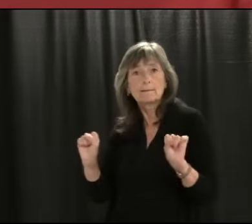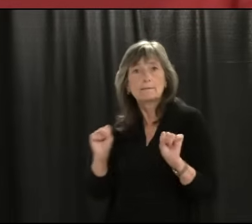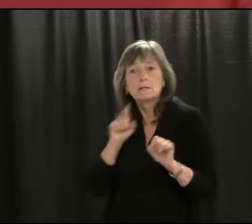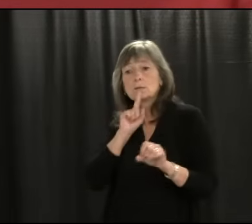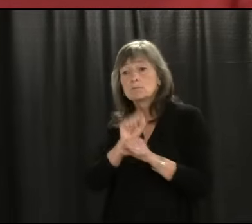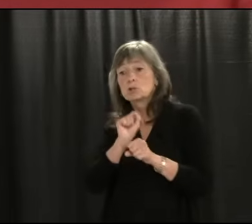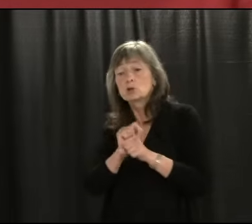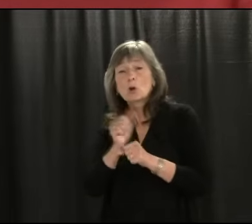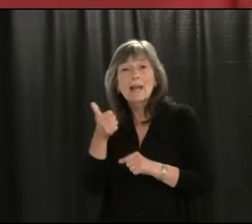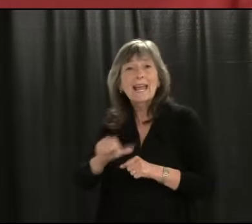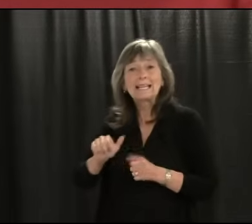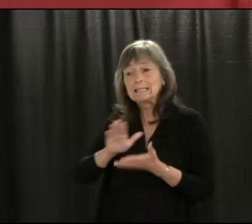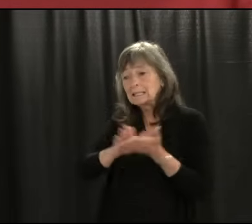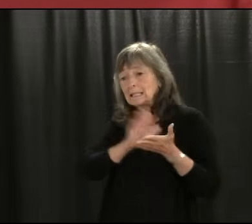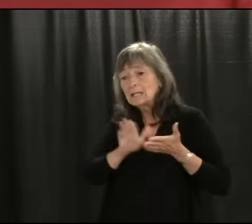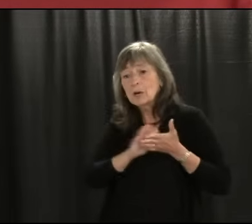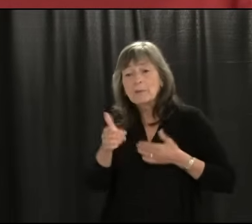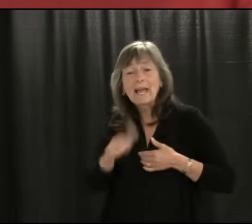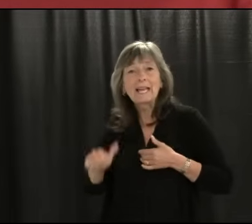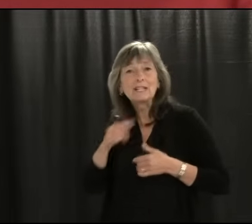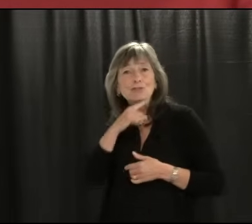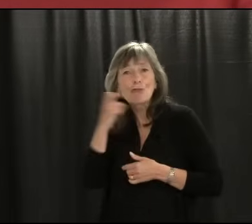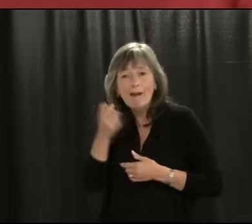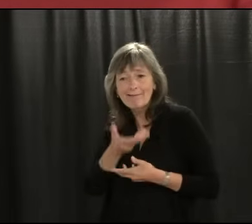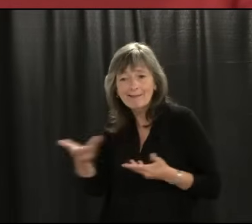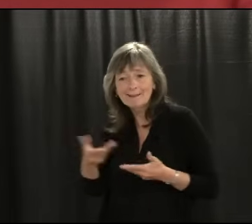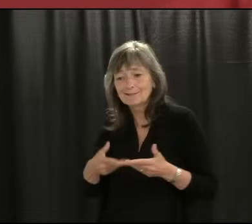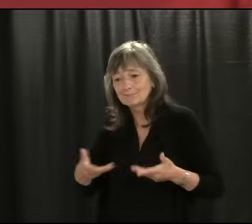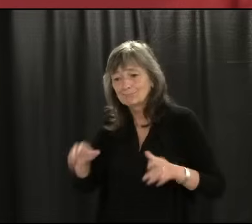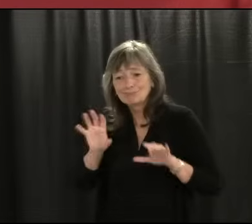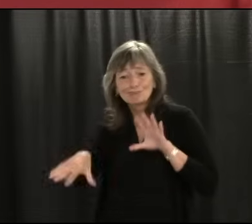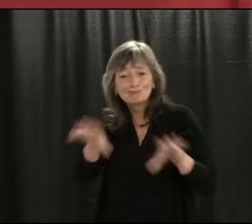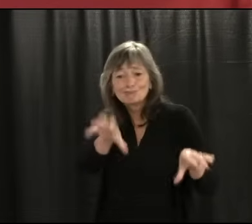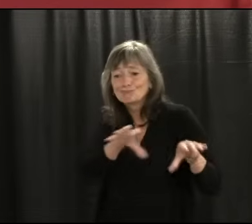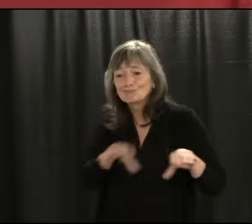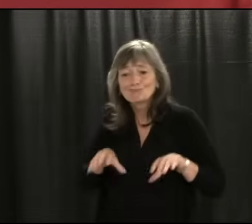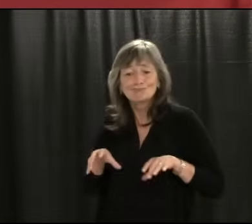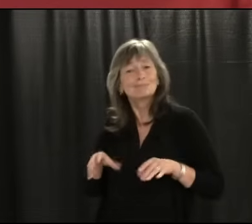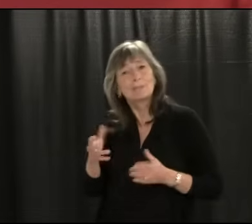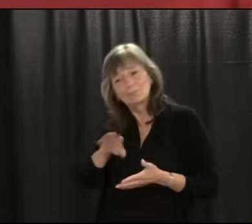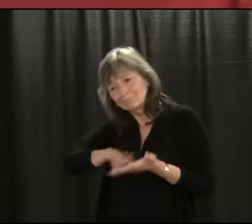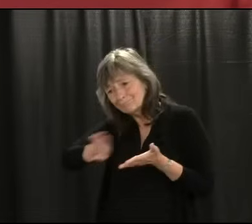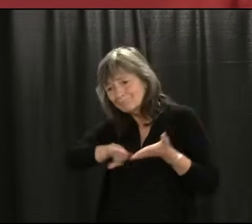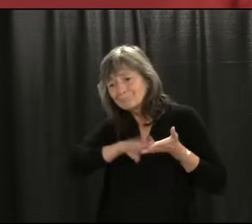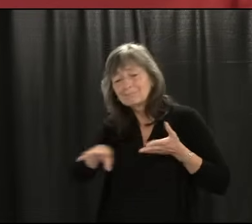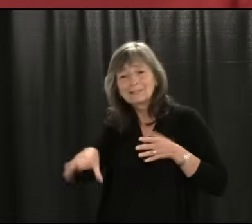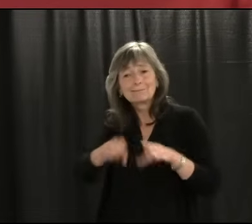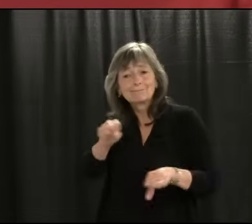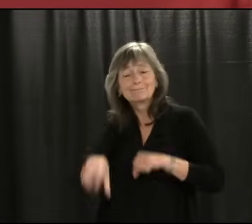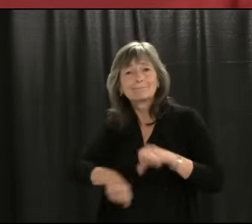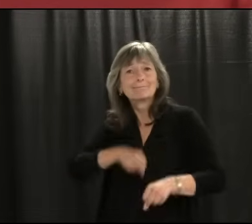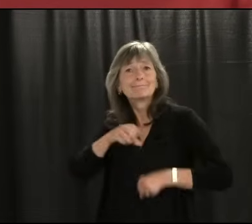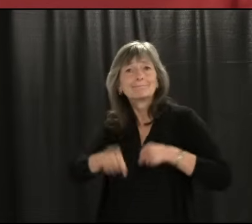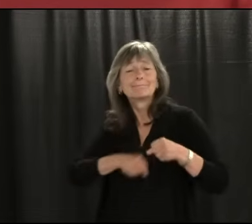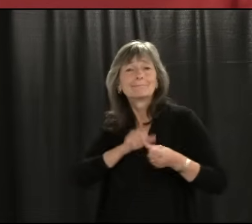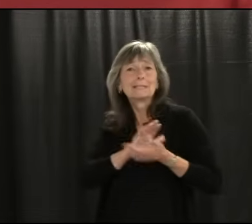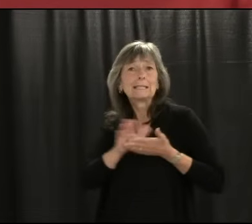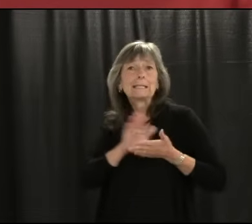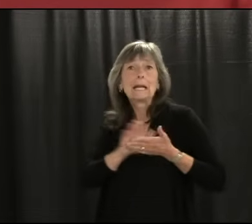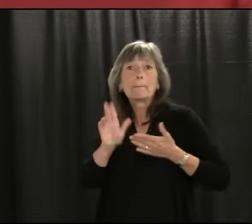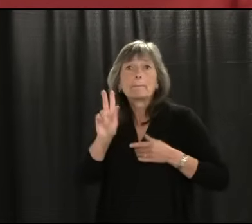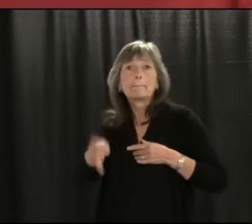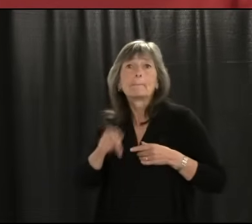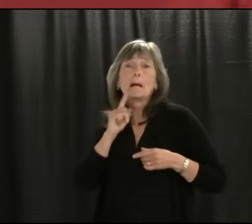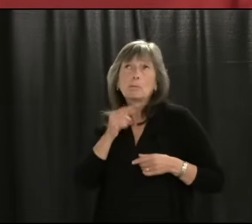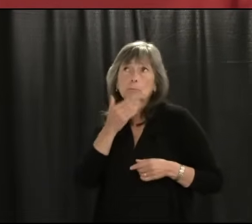of combustible debris? There's a whole list of things that you can go through and check off, and it might be the best thing that you've done for your property in